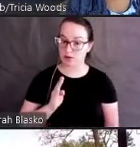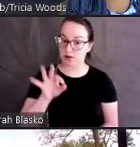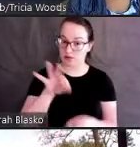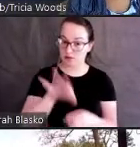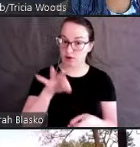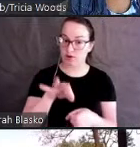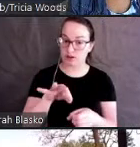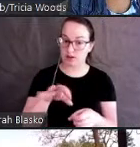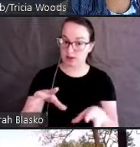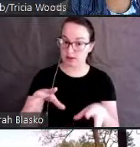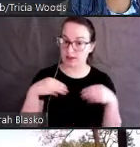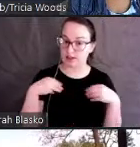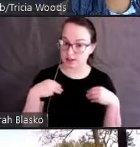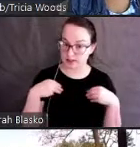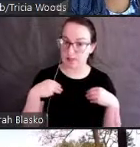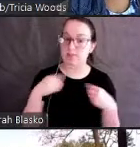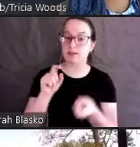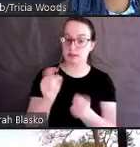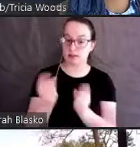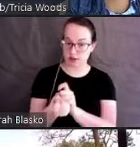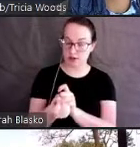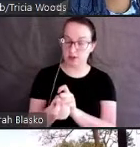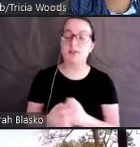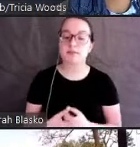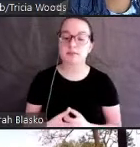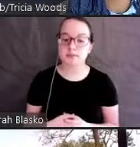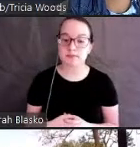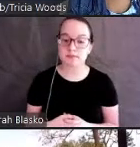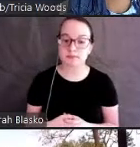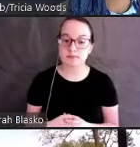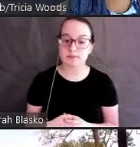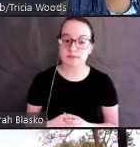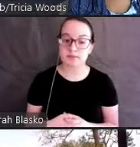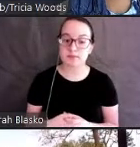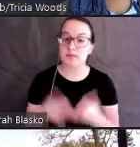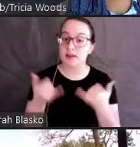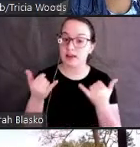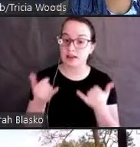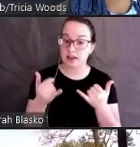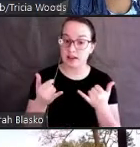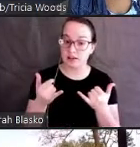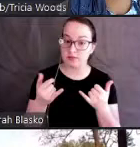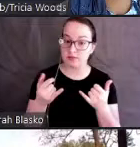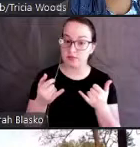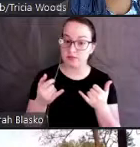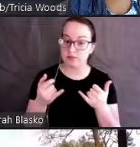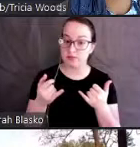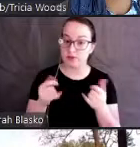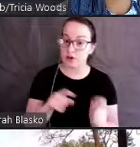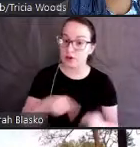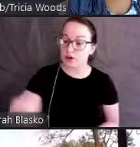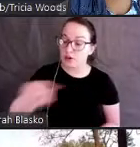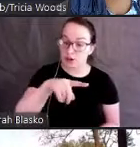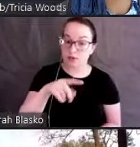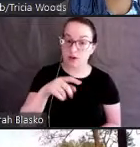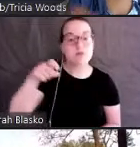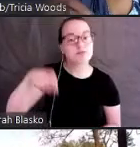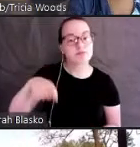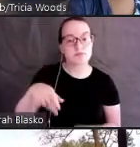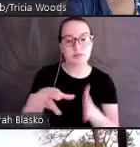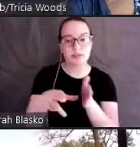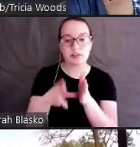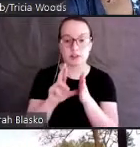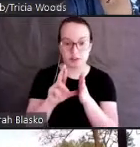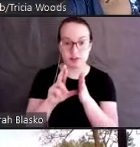the revisions. And the next step is to give you, our membership, the opportunity to review the bylaws and